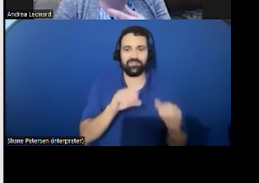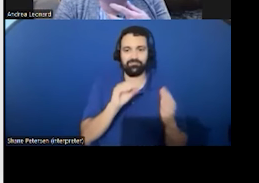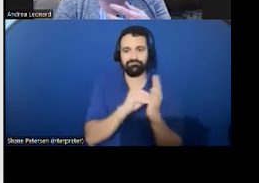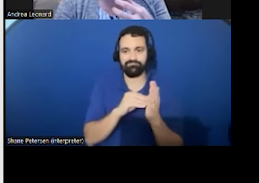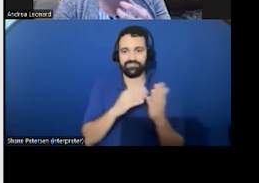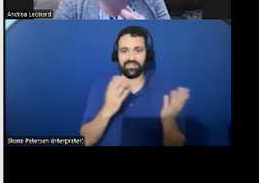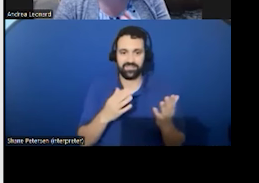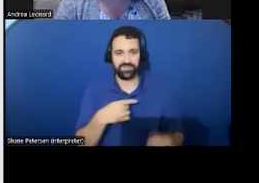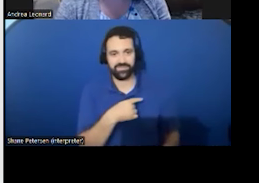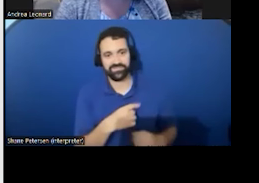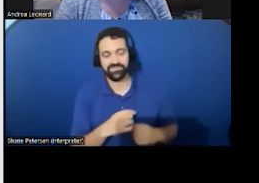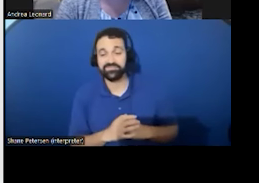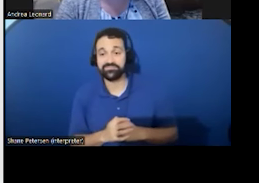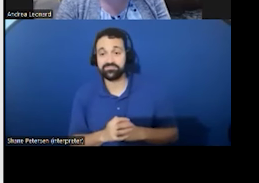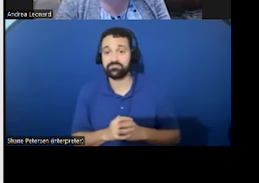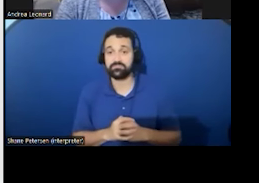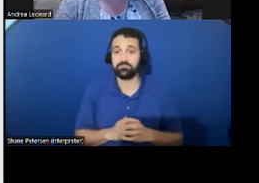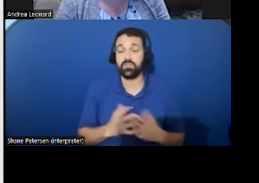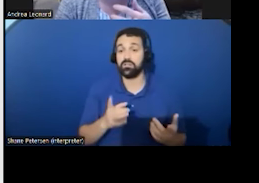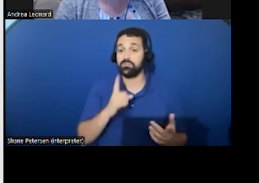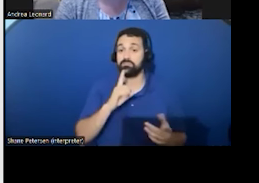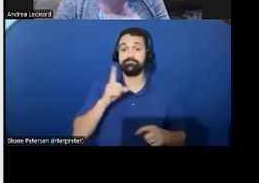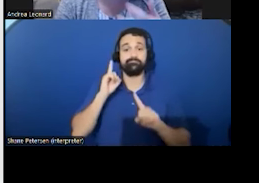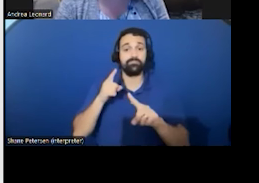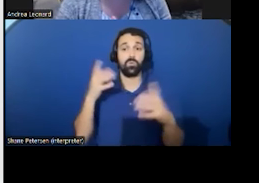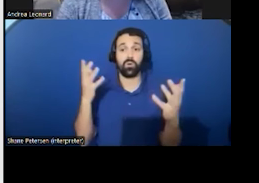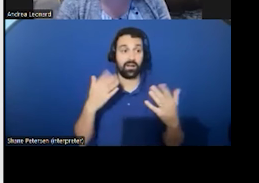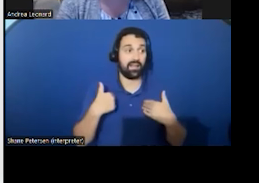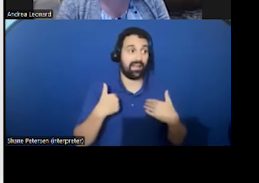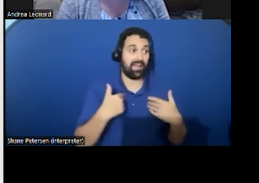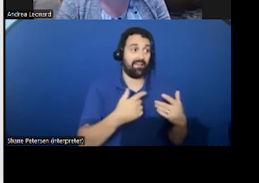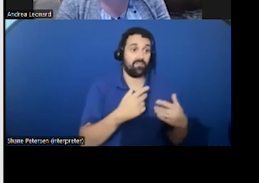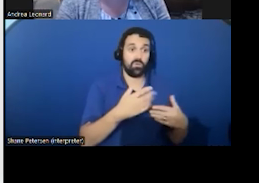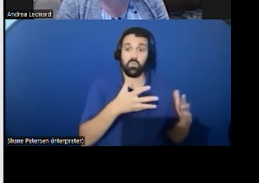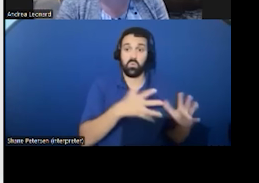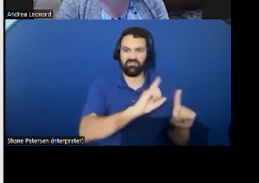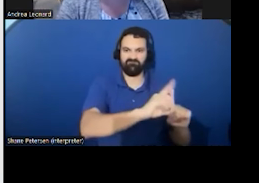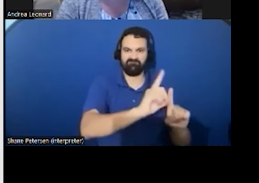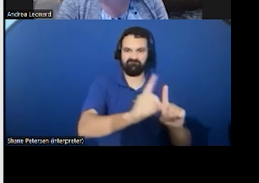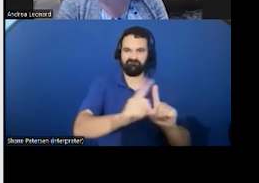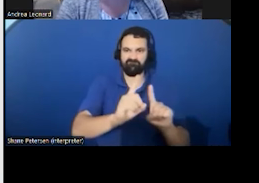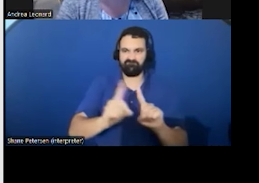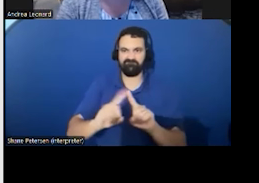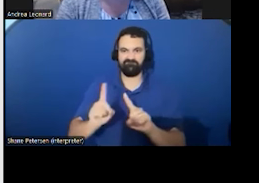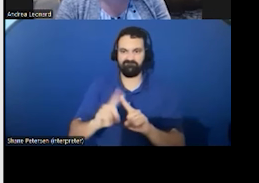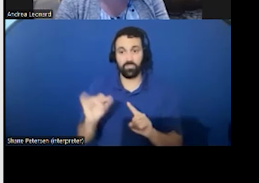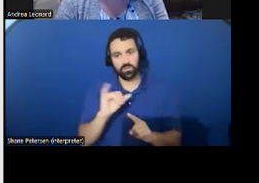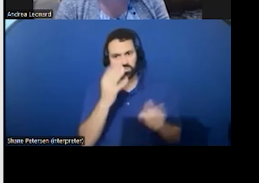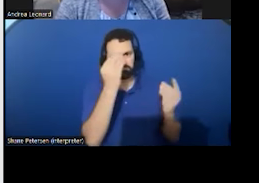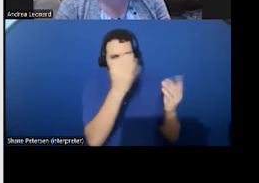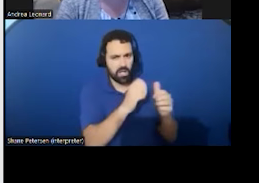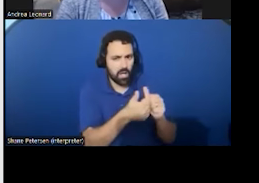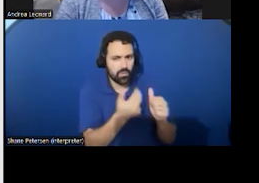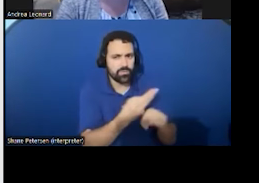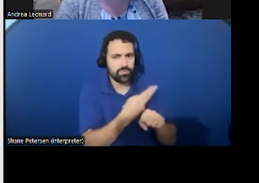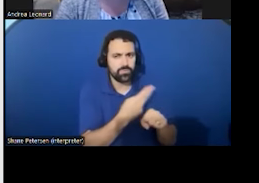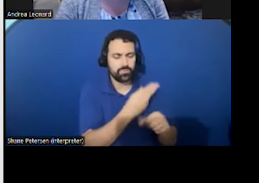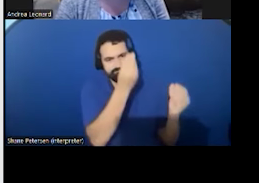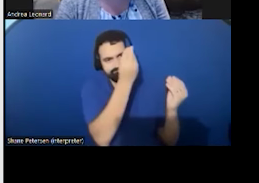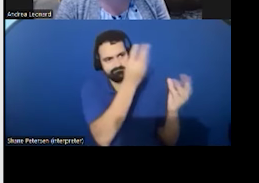them to use multiple formats and providing instructions for the use of those multiple formats as you see